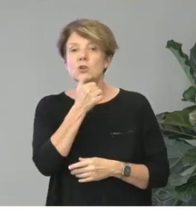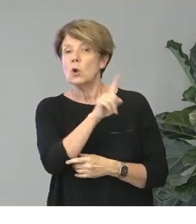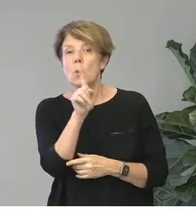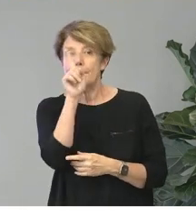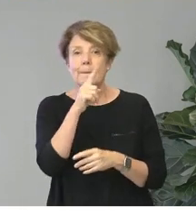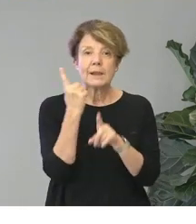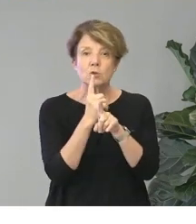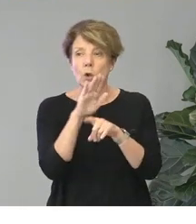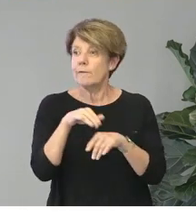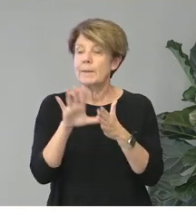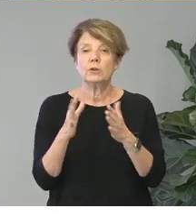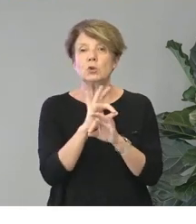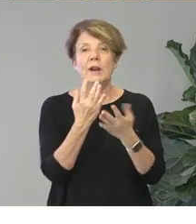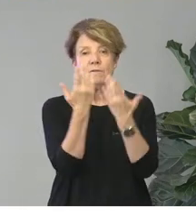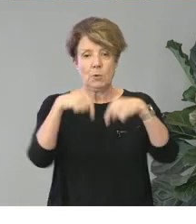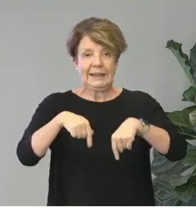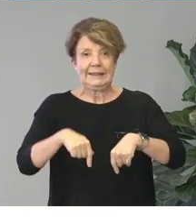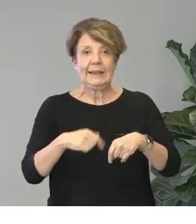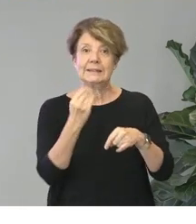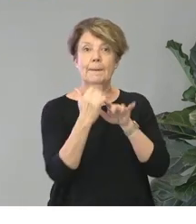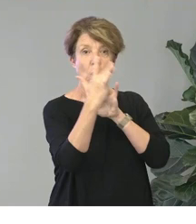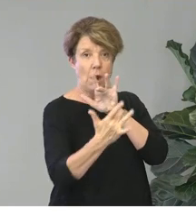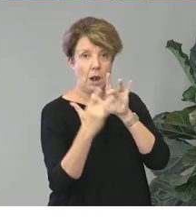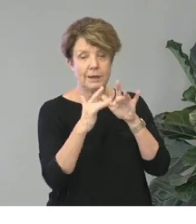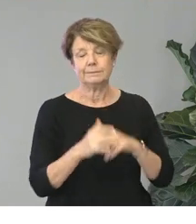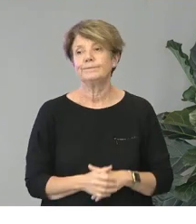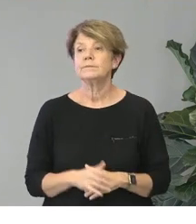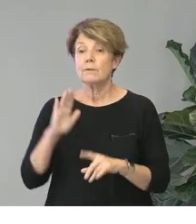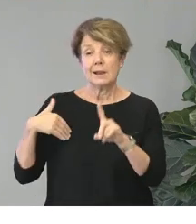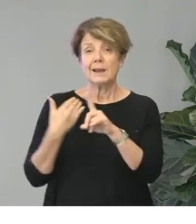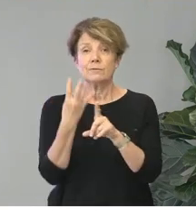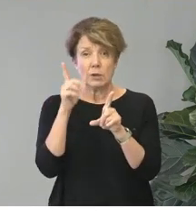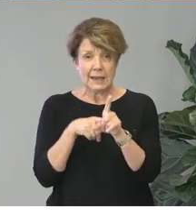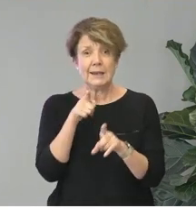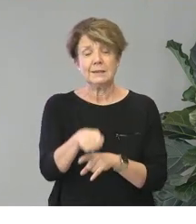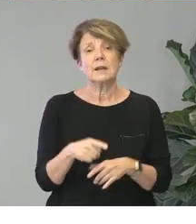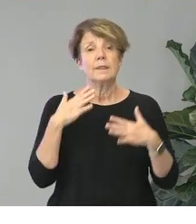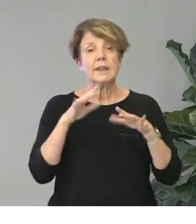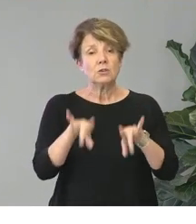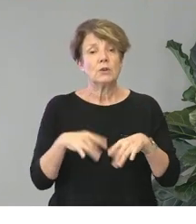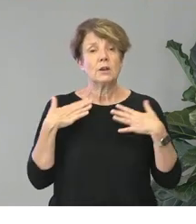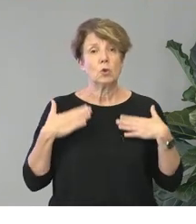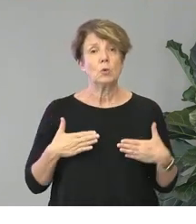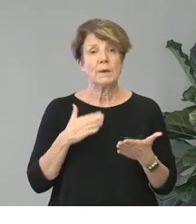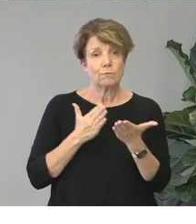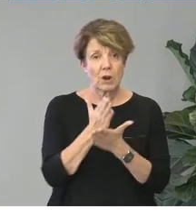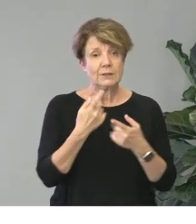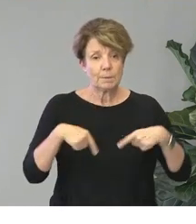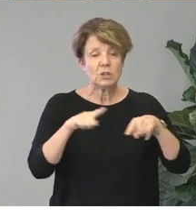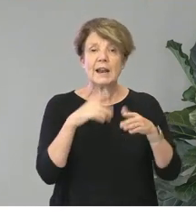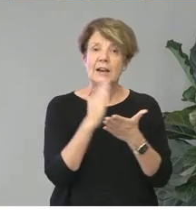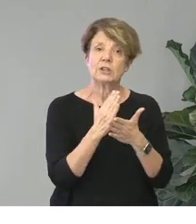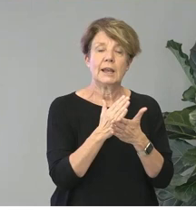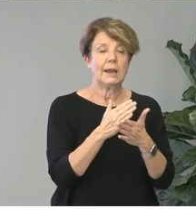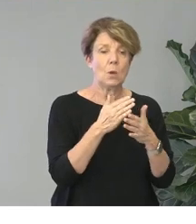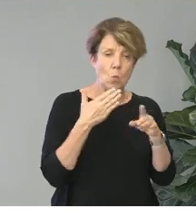room. For the past 4 years, the Australian Human Rights Commission has been working on a project called Free and Equal, an